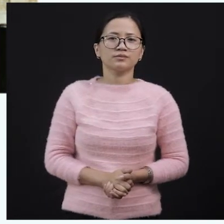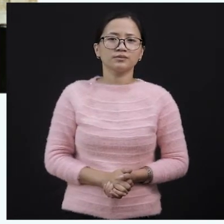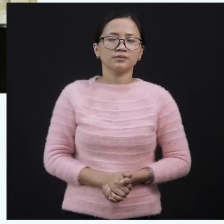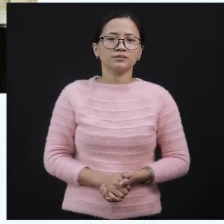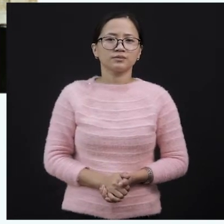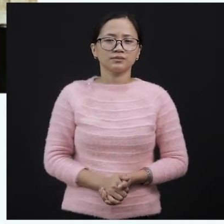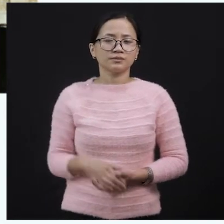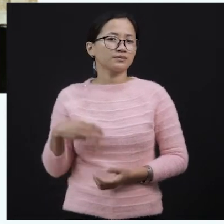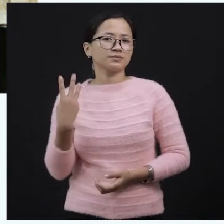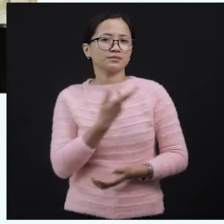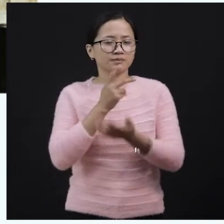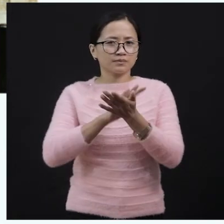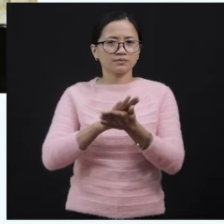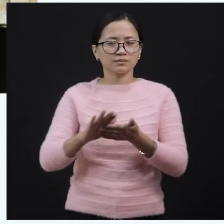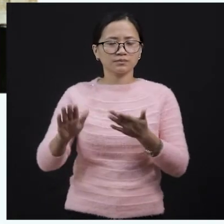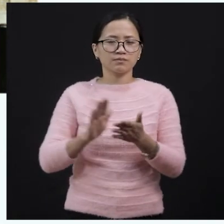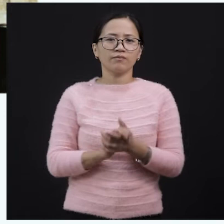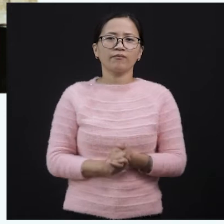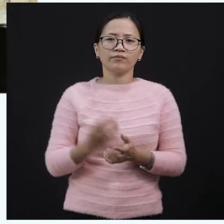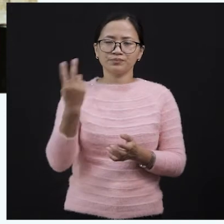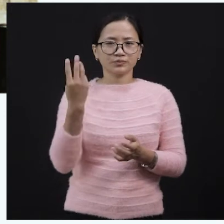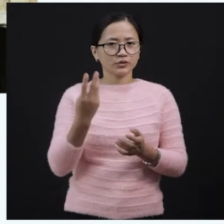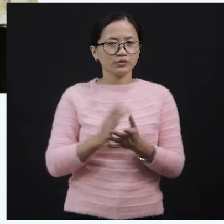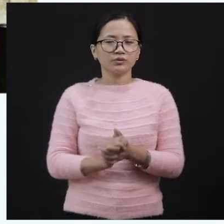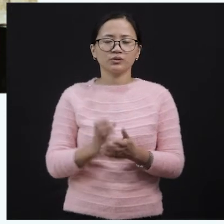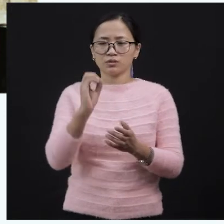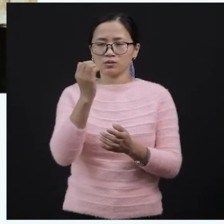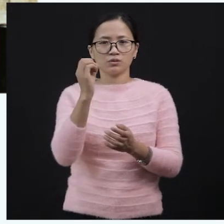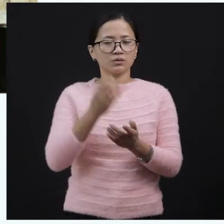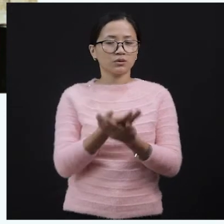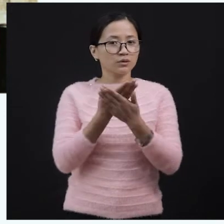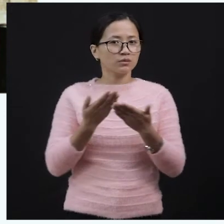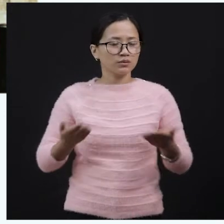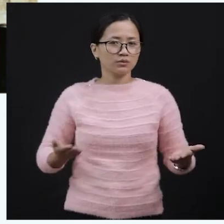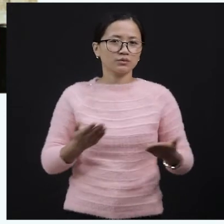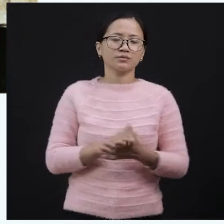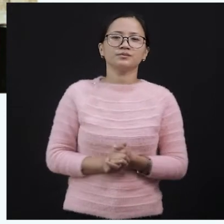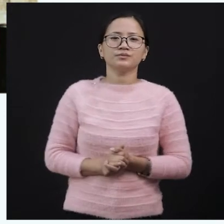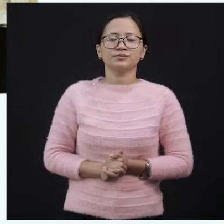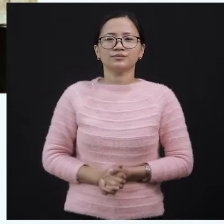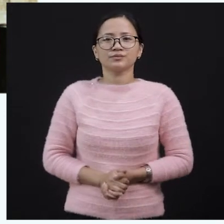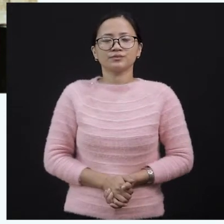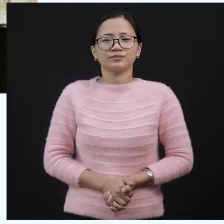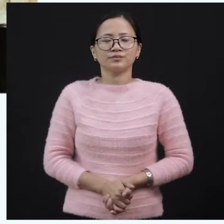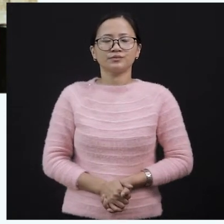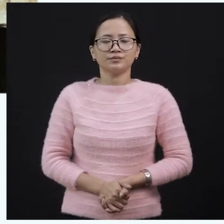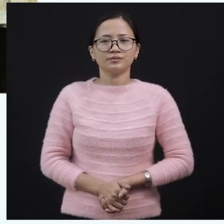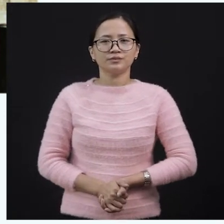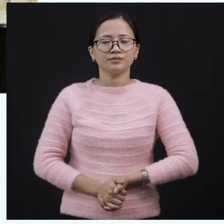Okay? So we are all clear with a transparent object or transparent bodies,